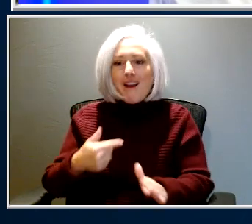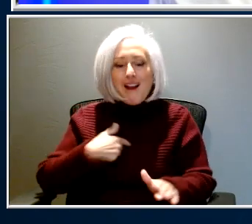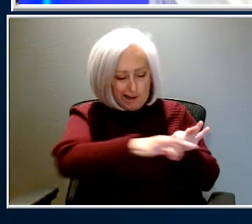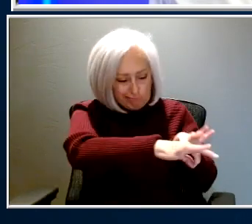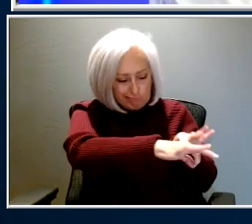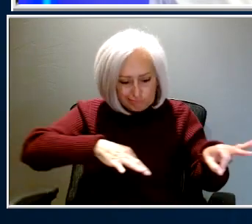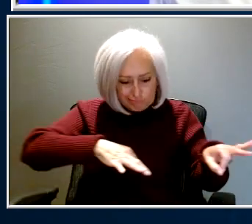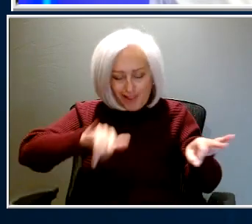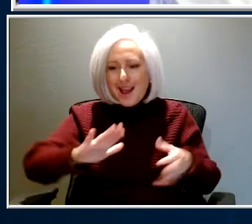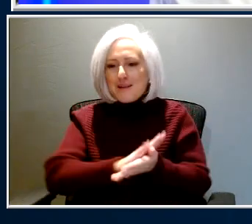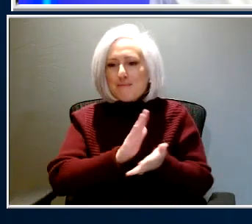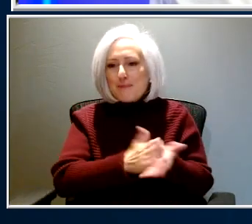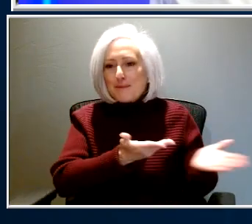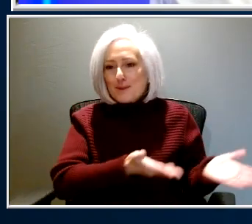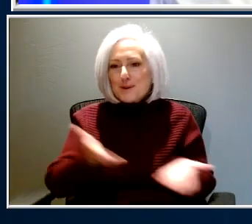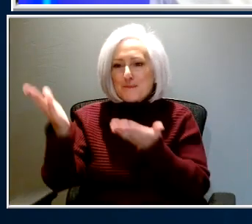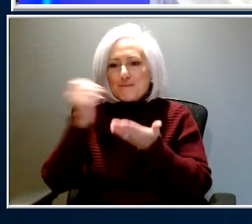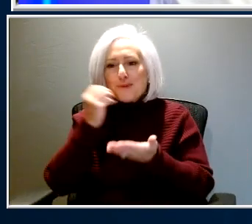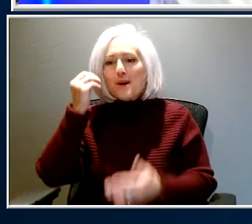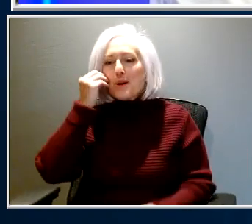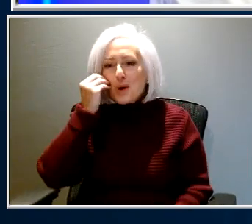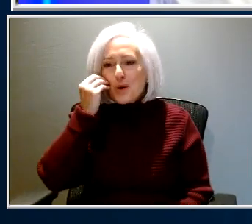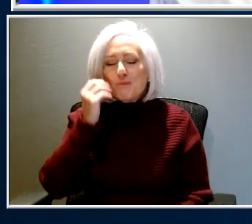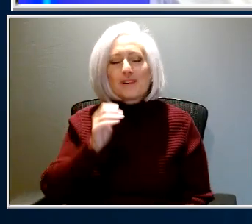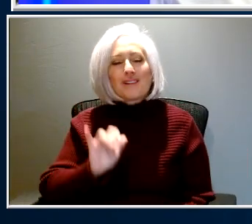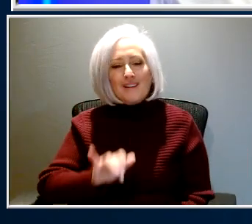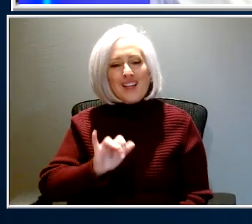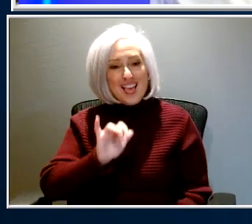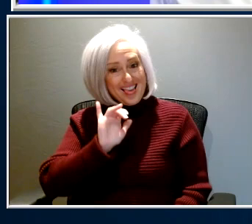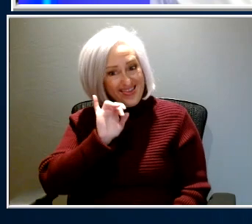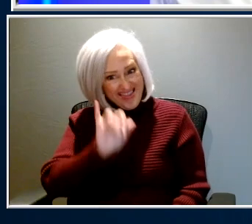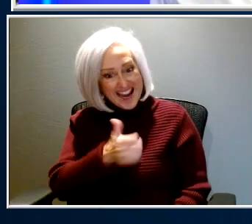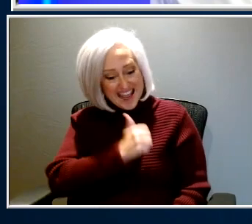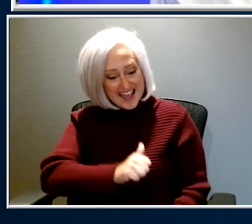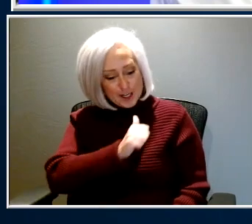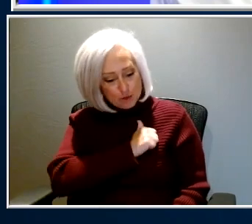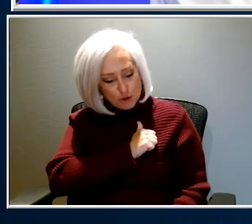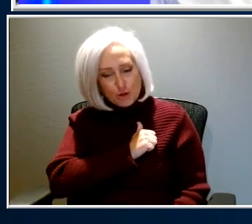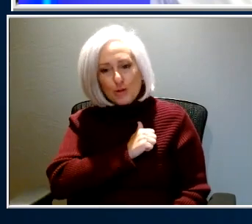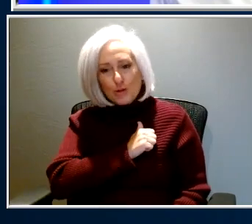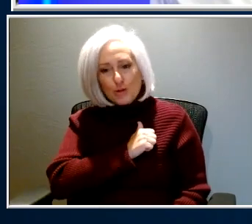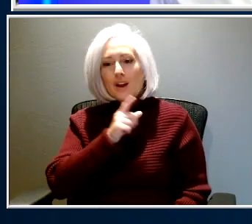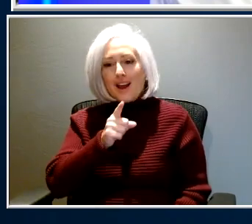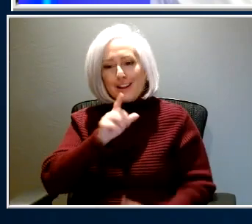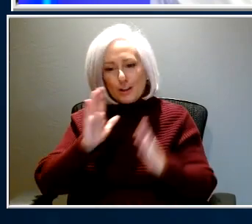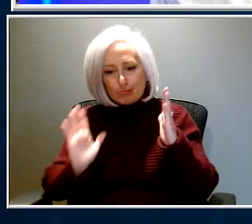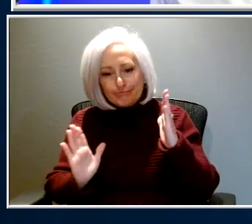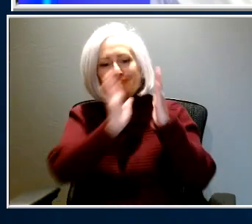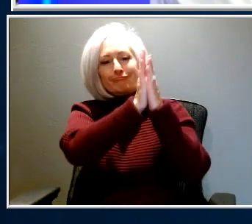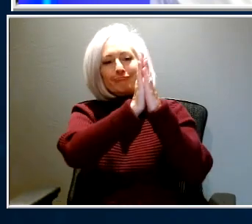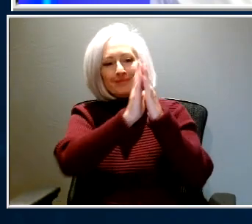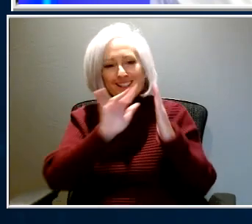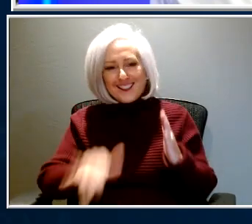And frankly, that attitude and occasionally giving me a high five in the corridor